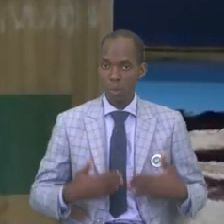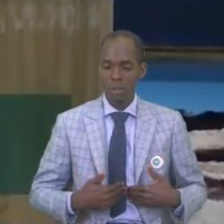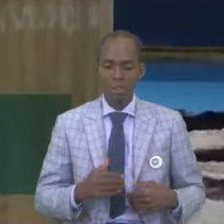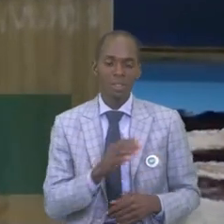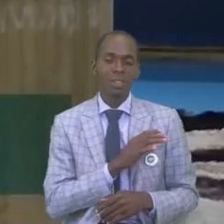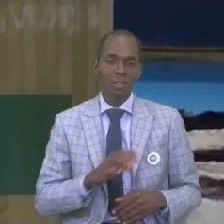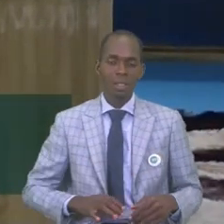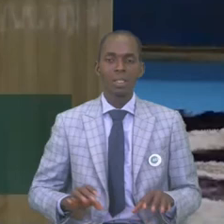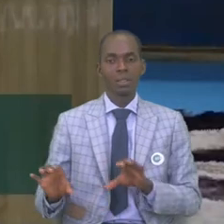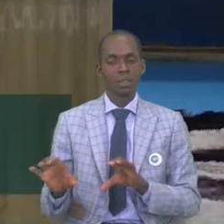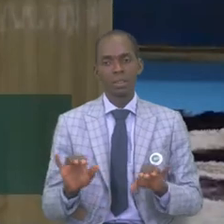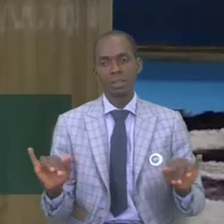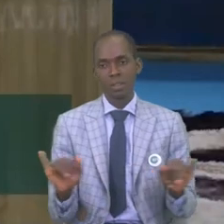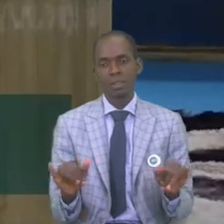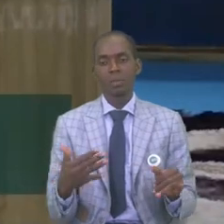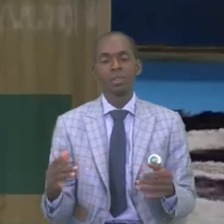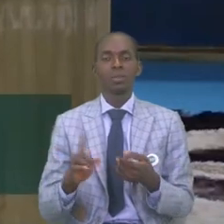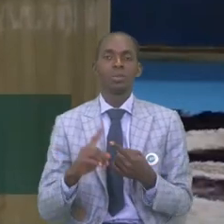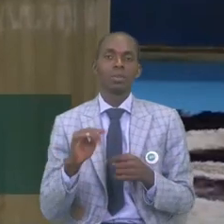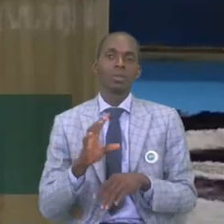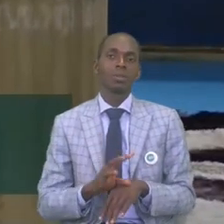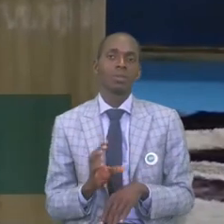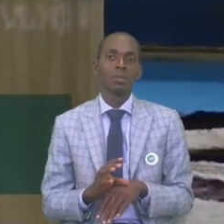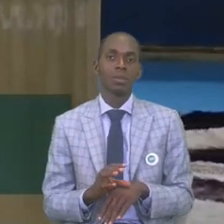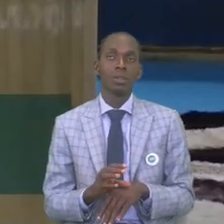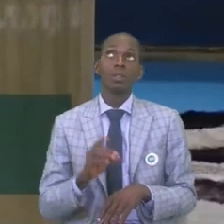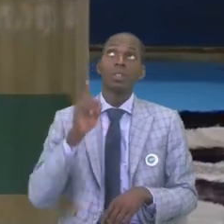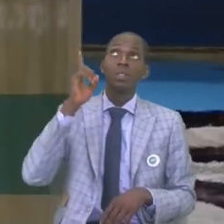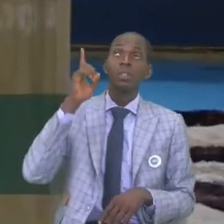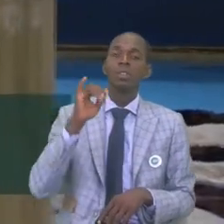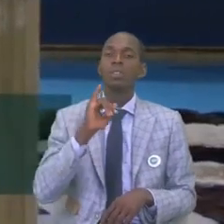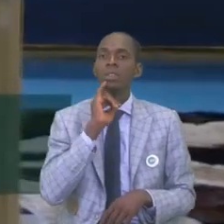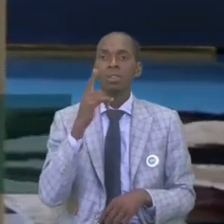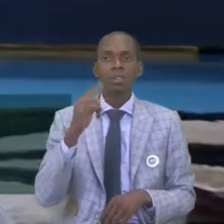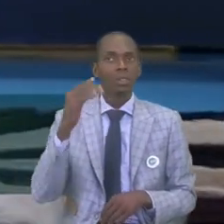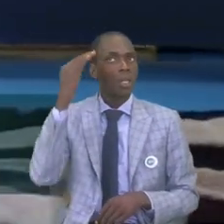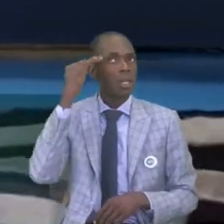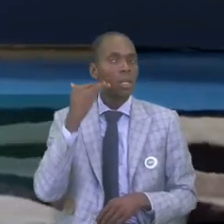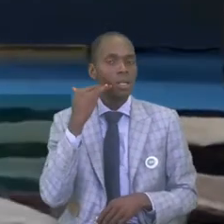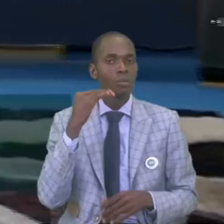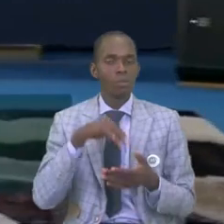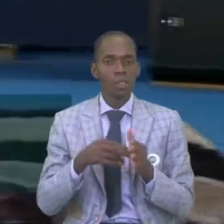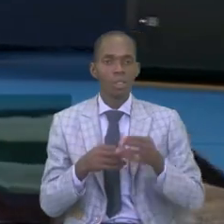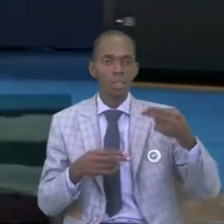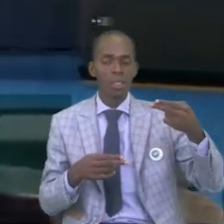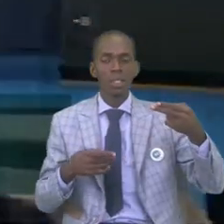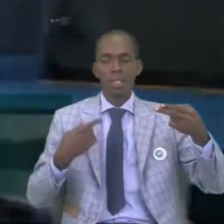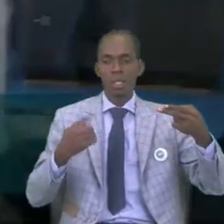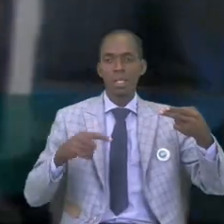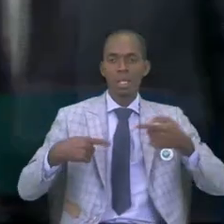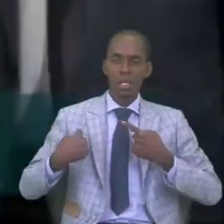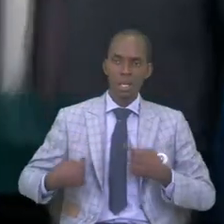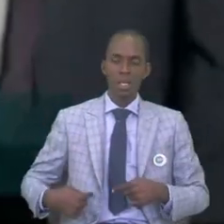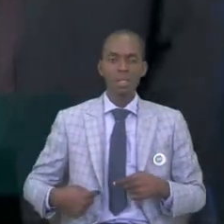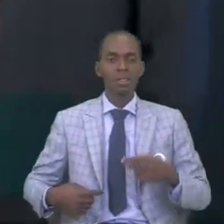to the church. He is the head, he is the heart. He is the healer